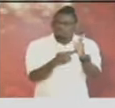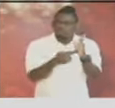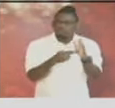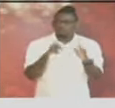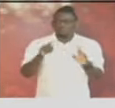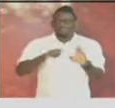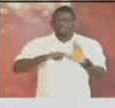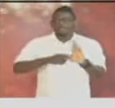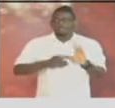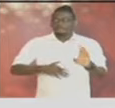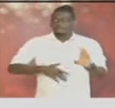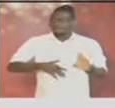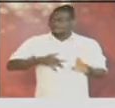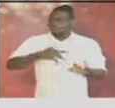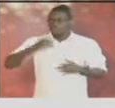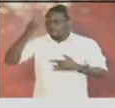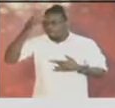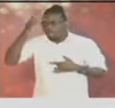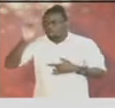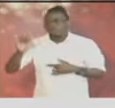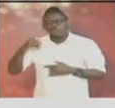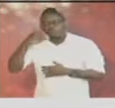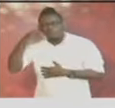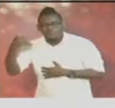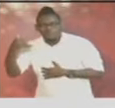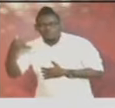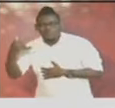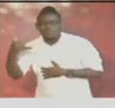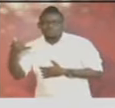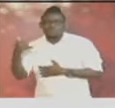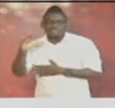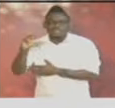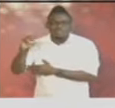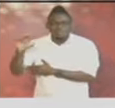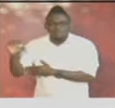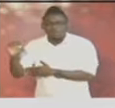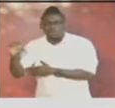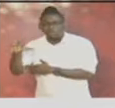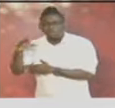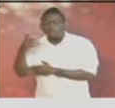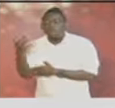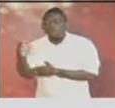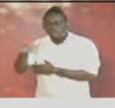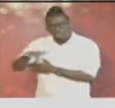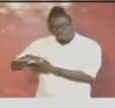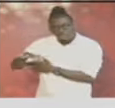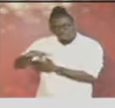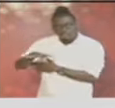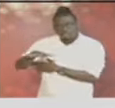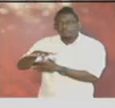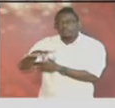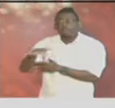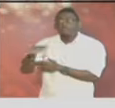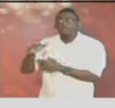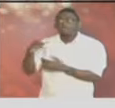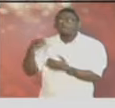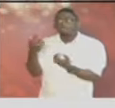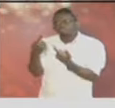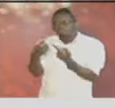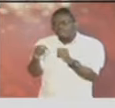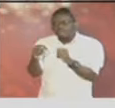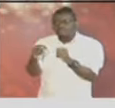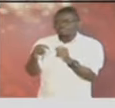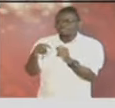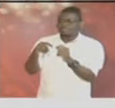county medical office of health liaison for further instruction. In so doing, what we hope to do is to reduce the number of people